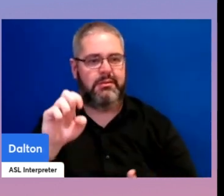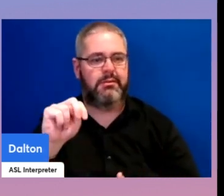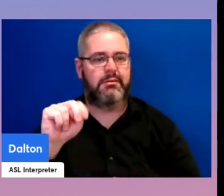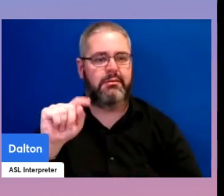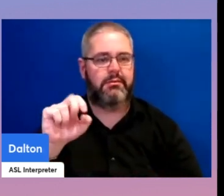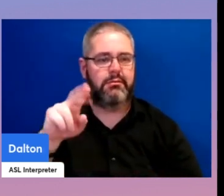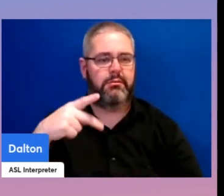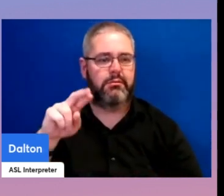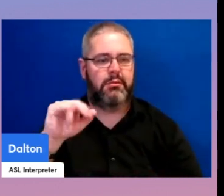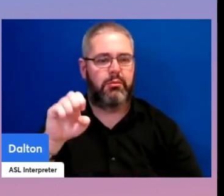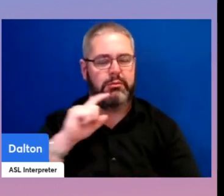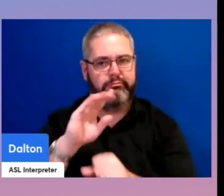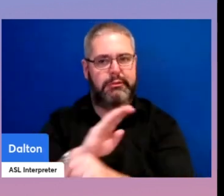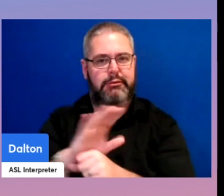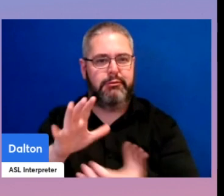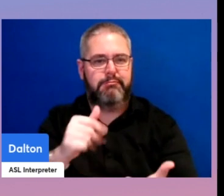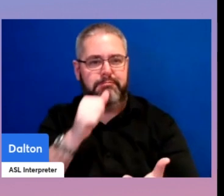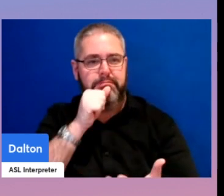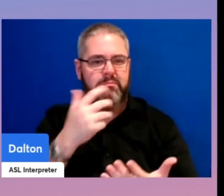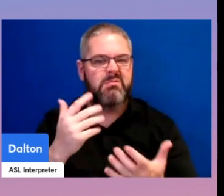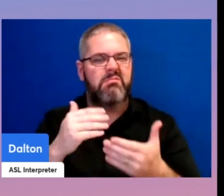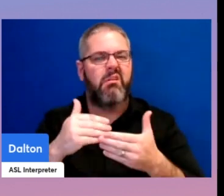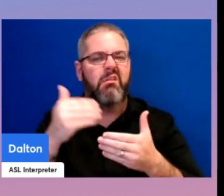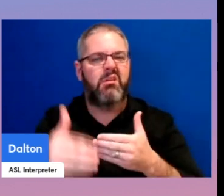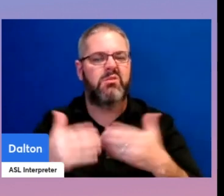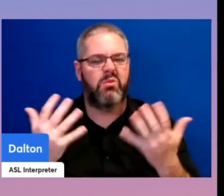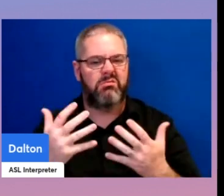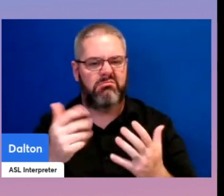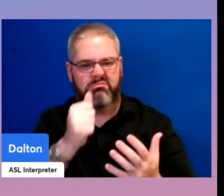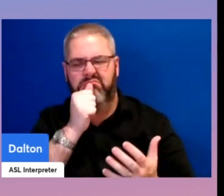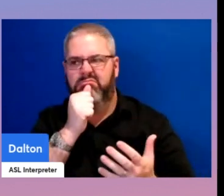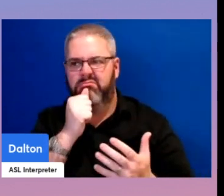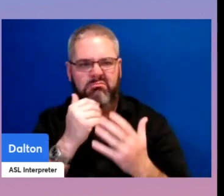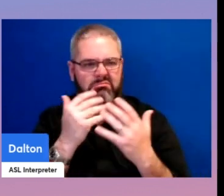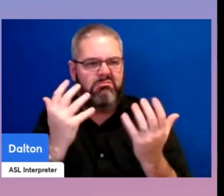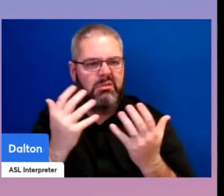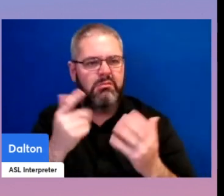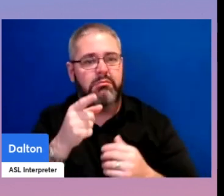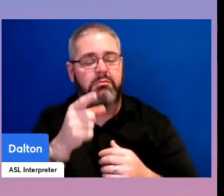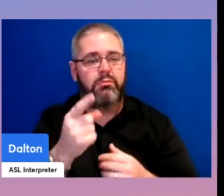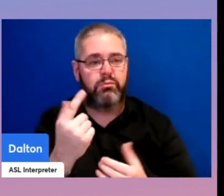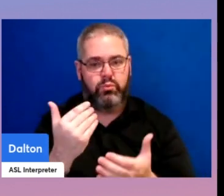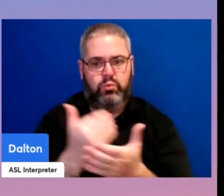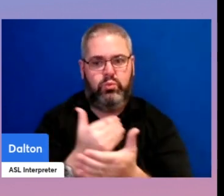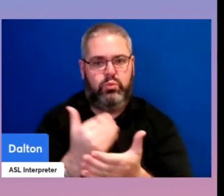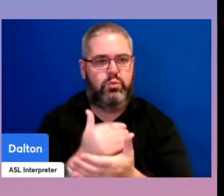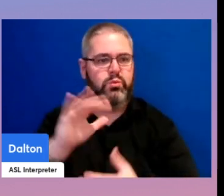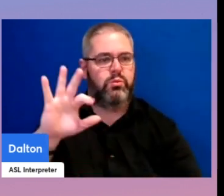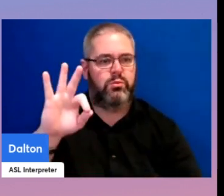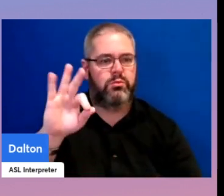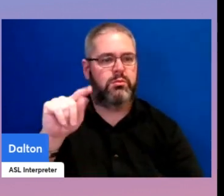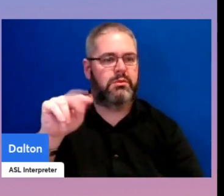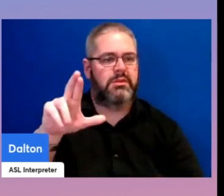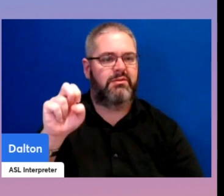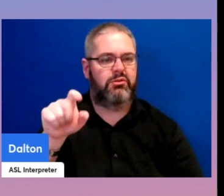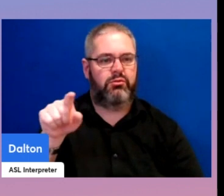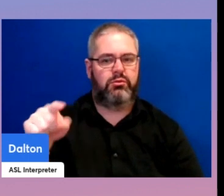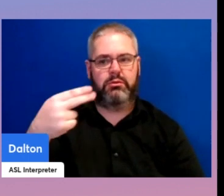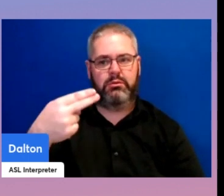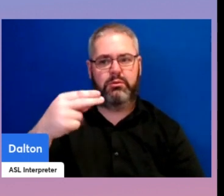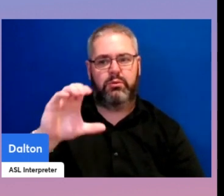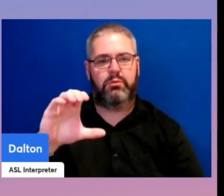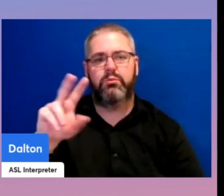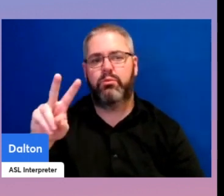Now let's look in detail what it is. This is one of the latest features in HashiCorp Vault, which